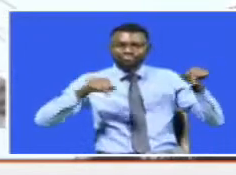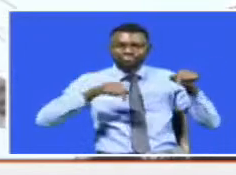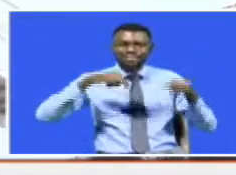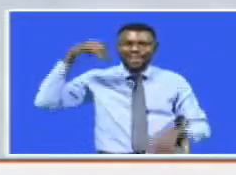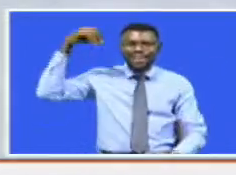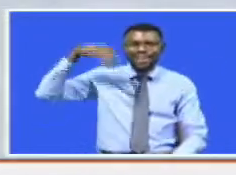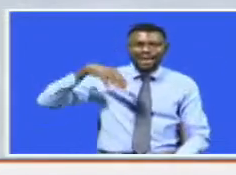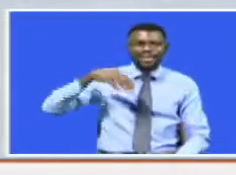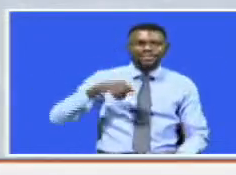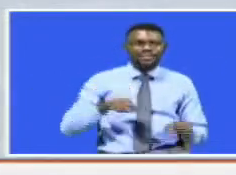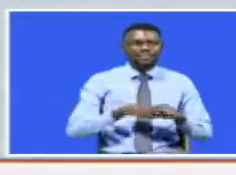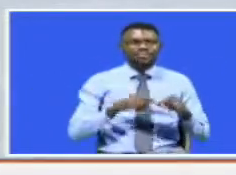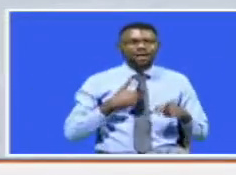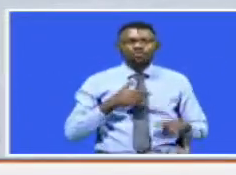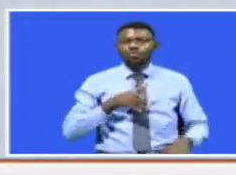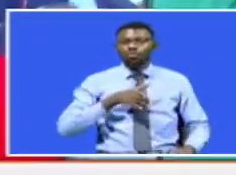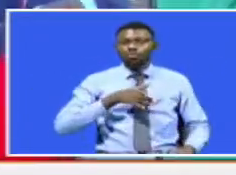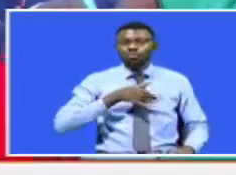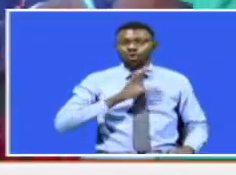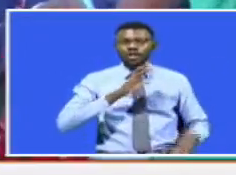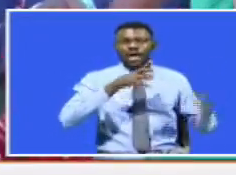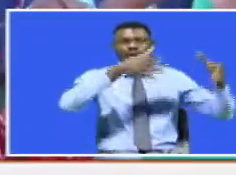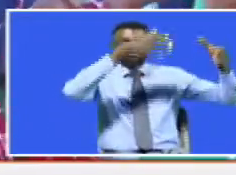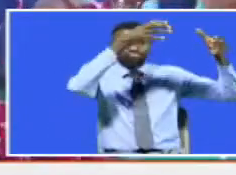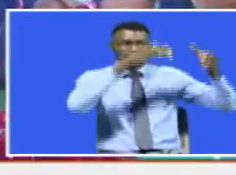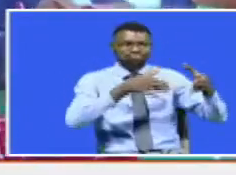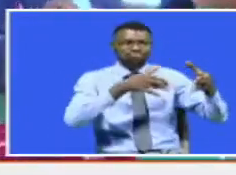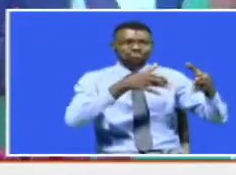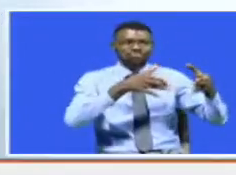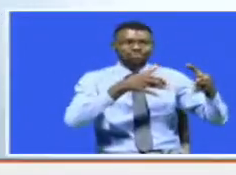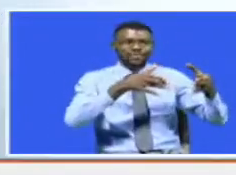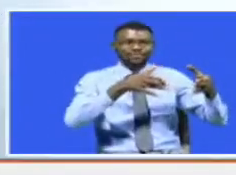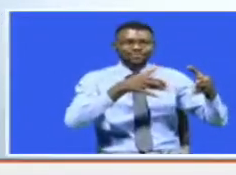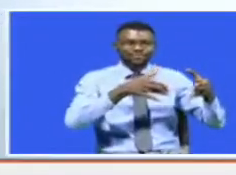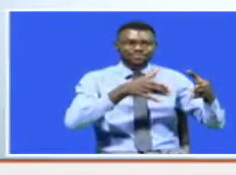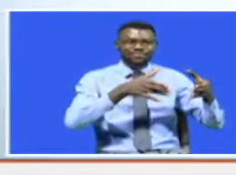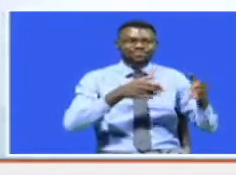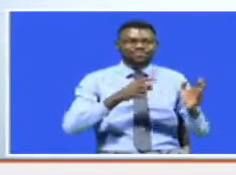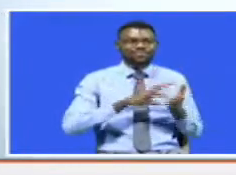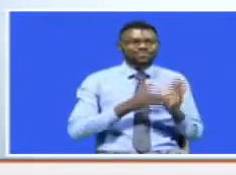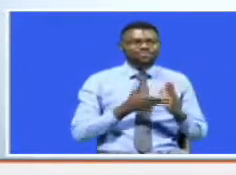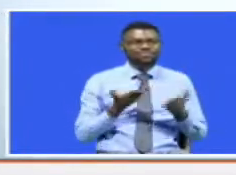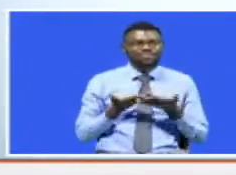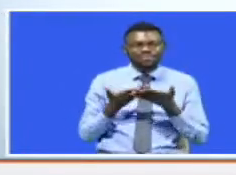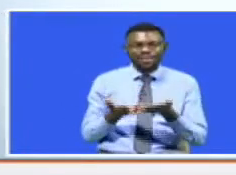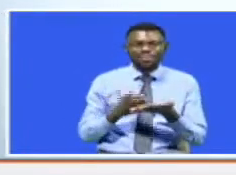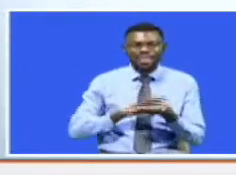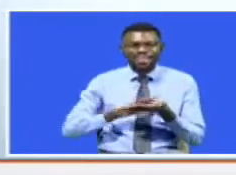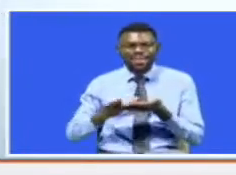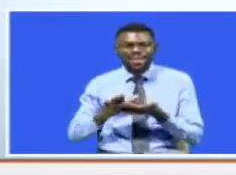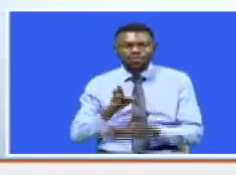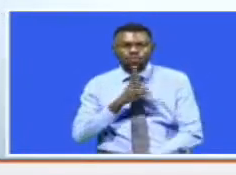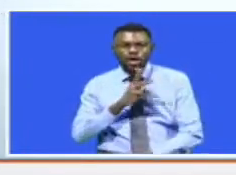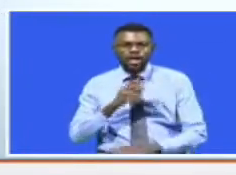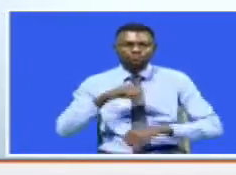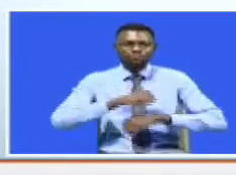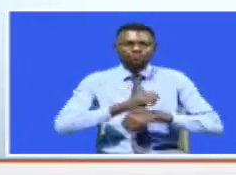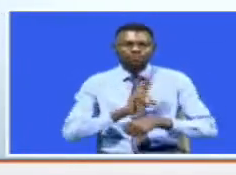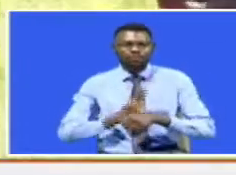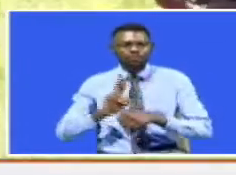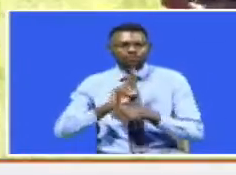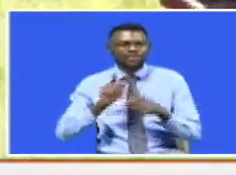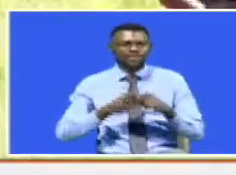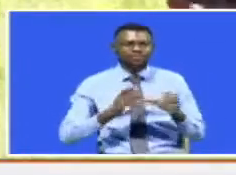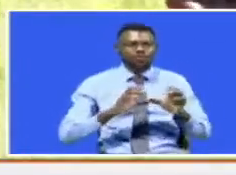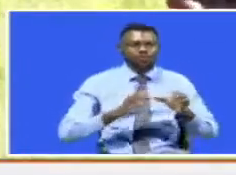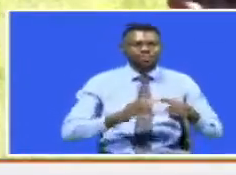water tower and community water point. The project is expected to enhance access to clean and safe water for the school and the entire